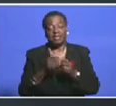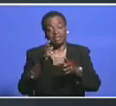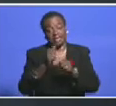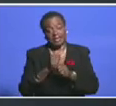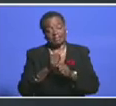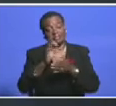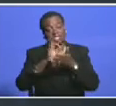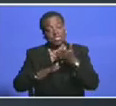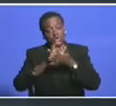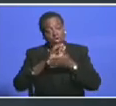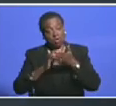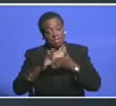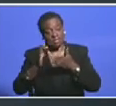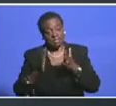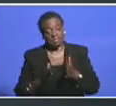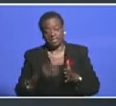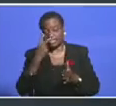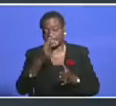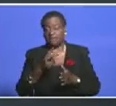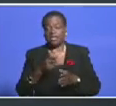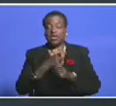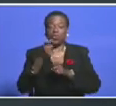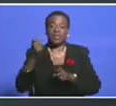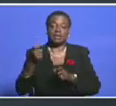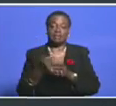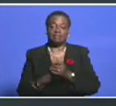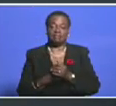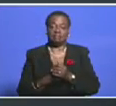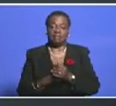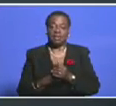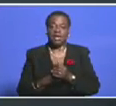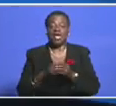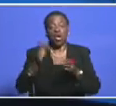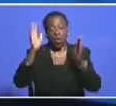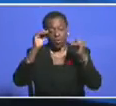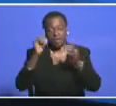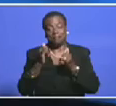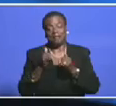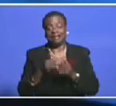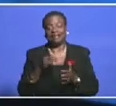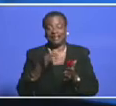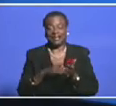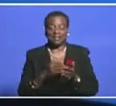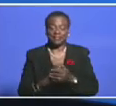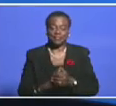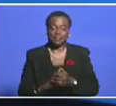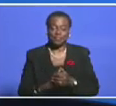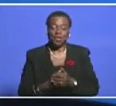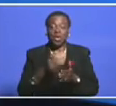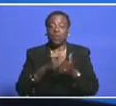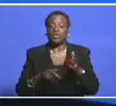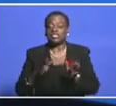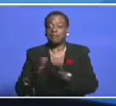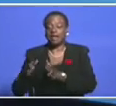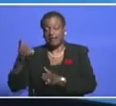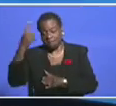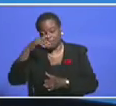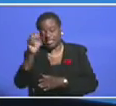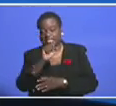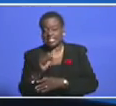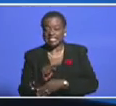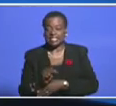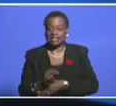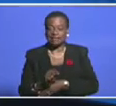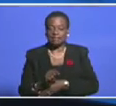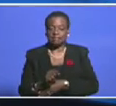can win one or two more games than we did last year. Hopefully, playoff bound again. All right, Ramon, what are your plans for the season? Our plans for the